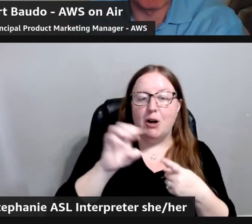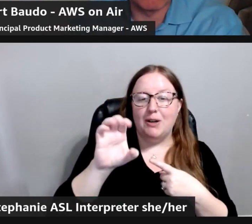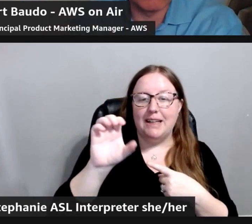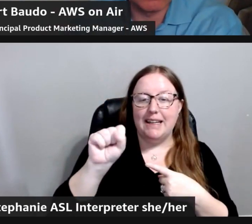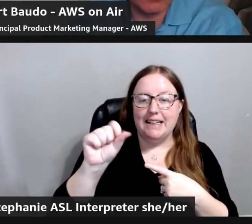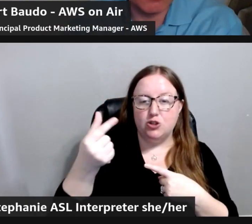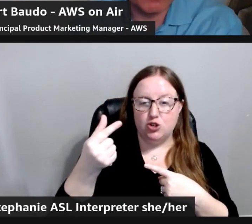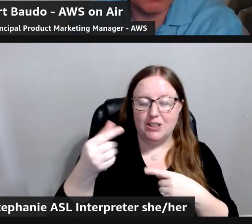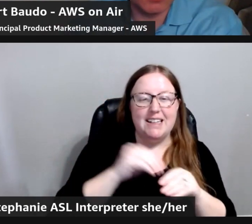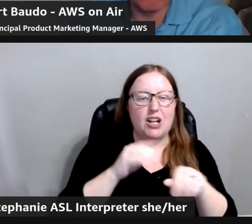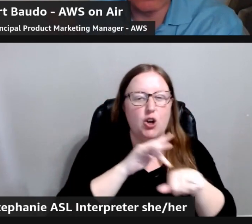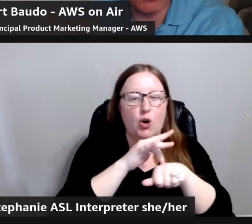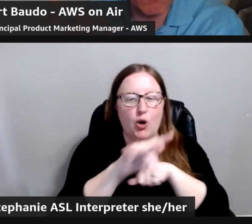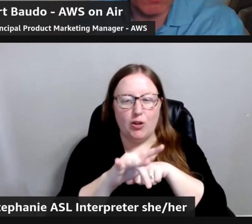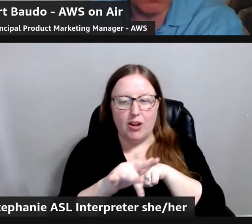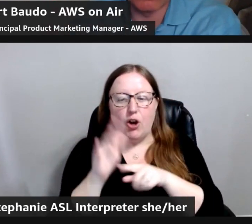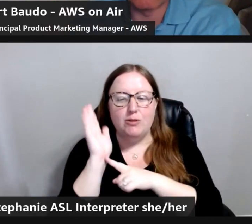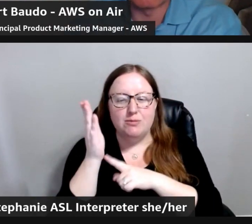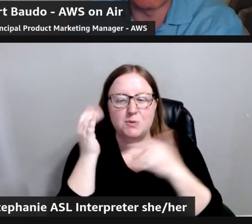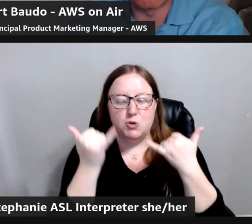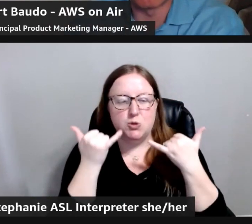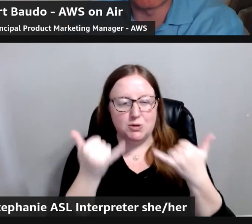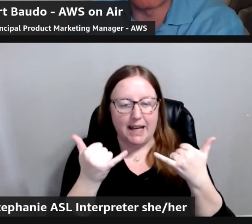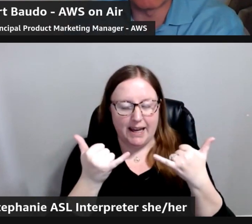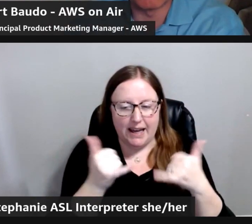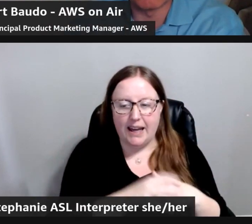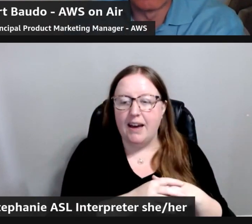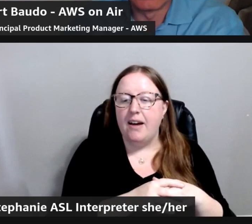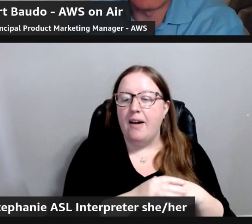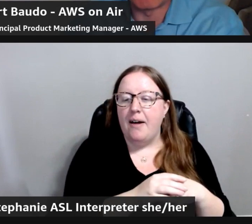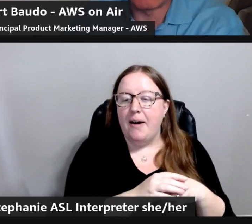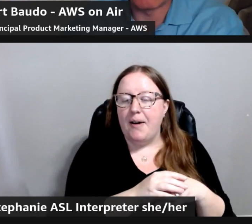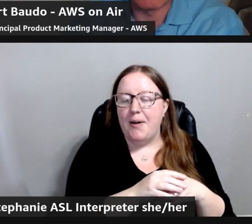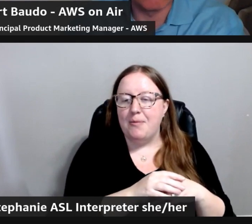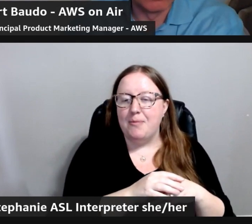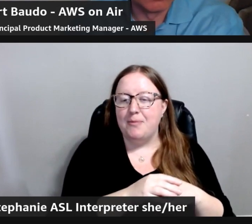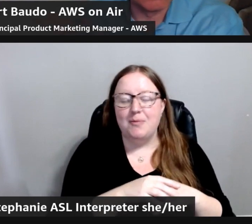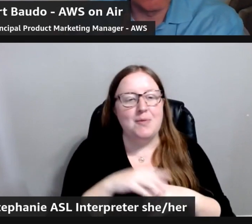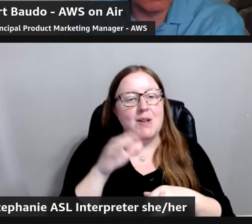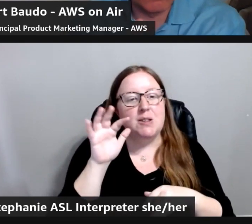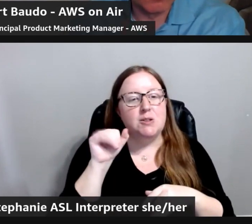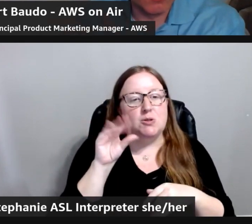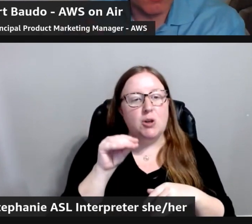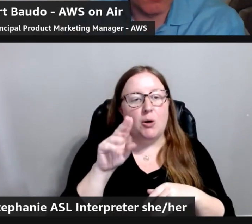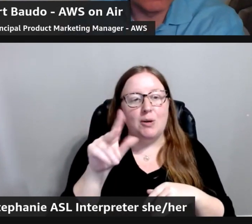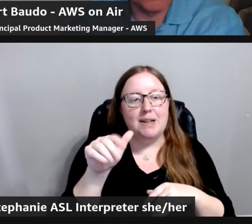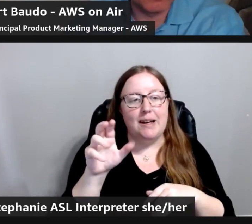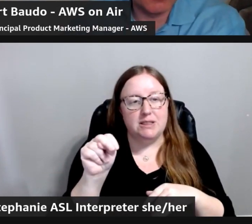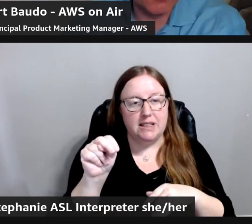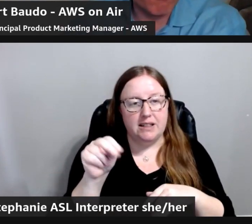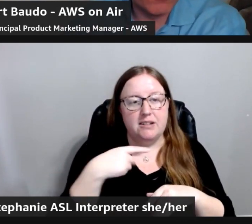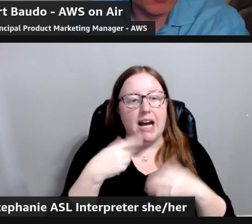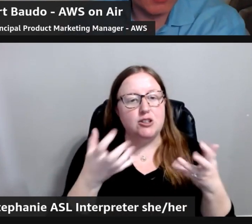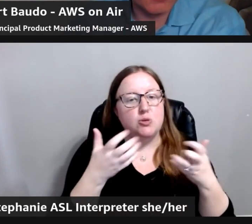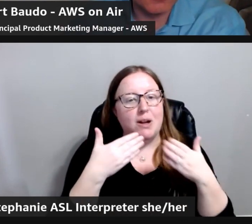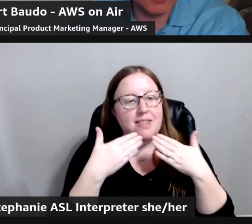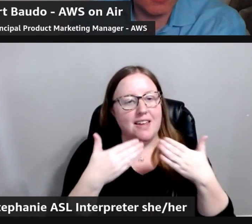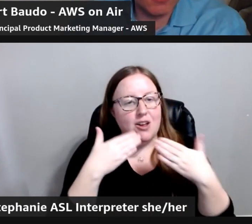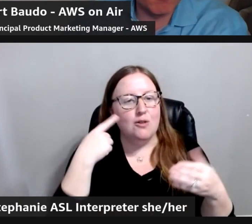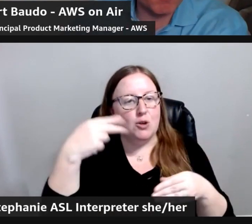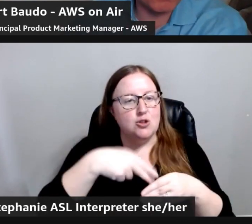one of our earlier segments today, which is kind of a similar naming here. So Nelson, I just want to thank you for joining